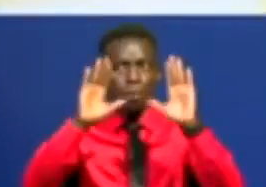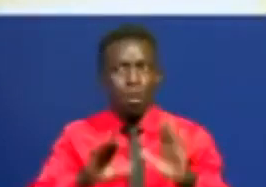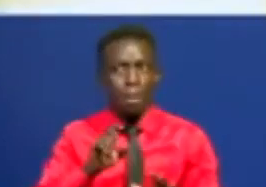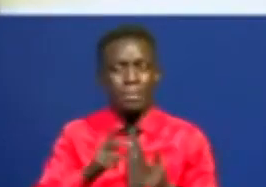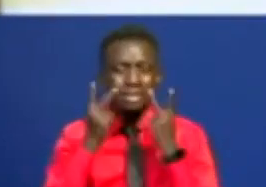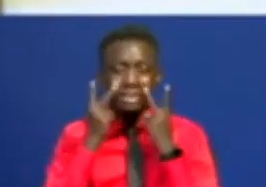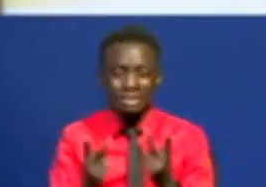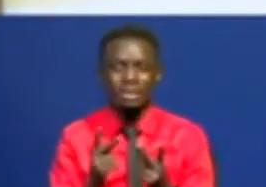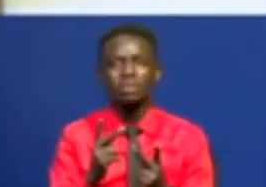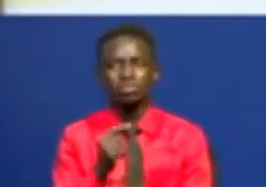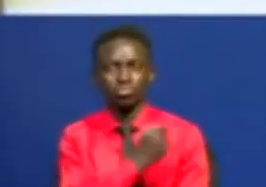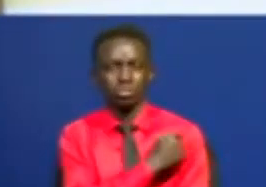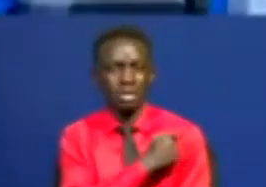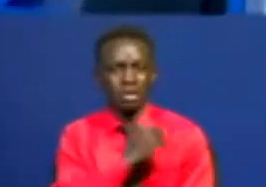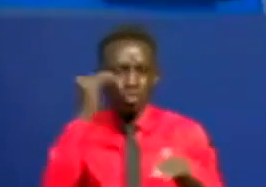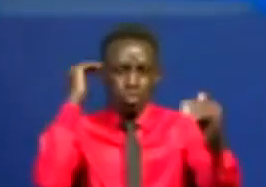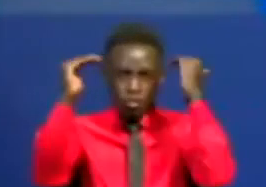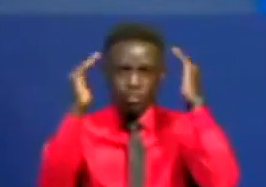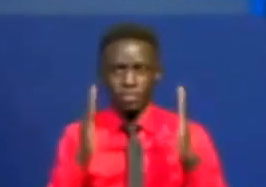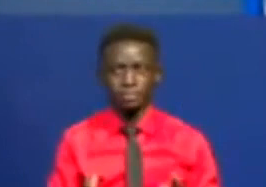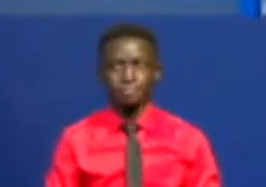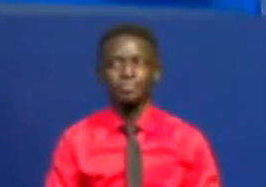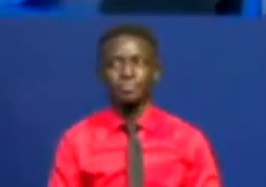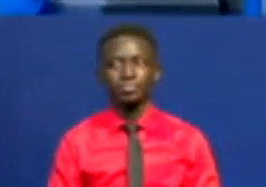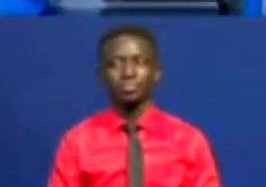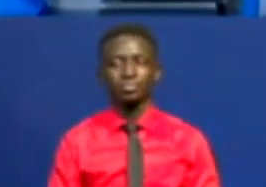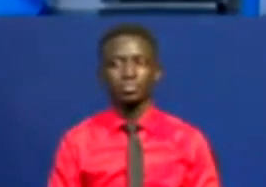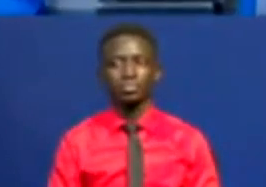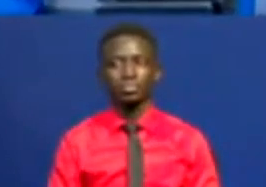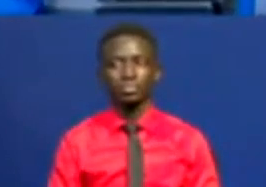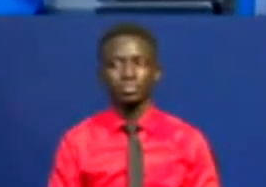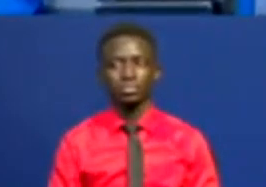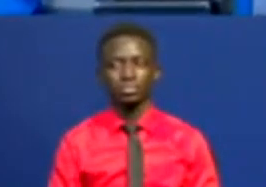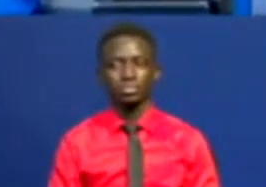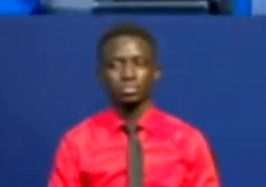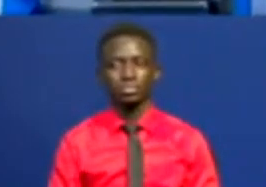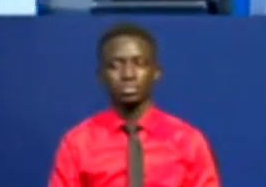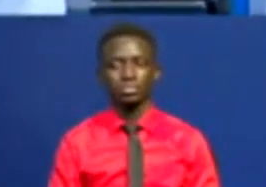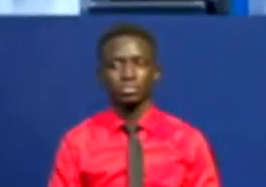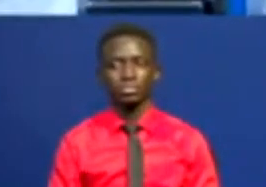practitioner. Reporting for Easy Friday, I am Akida Kassim Akida.